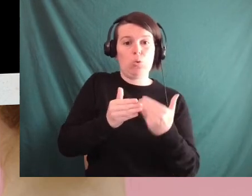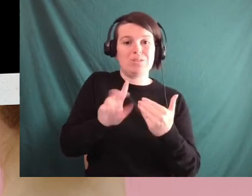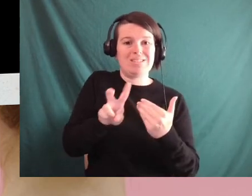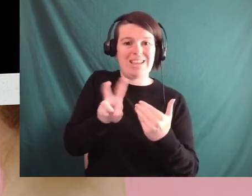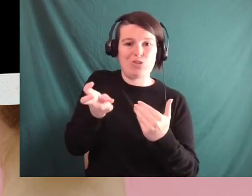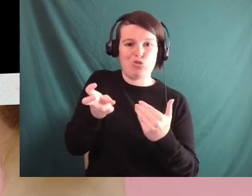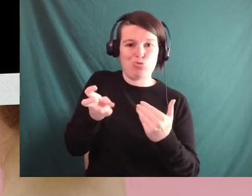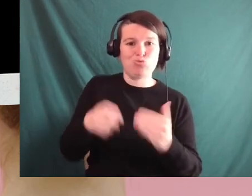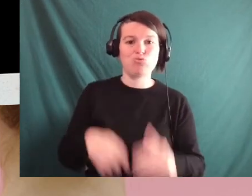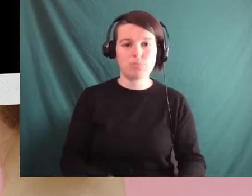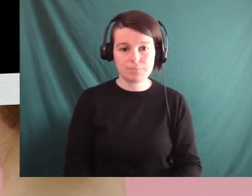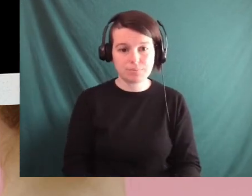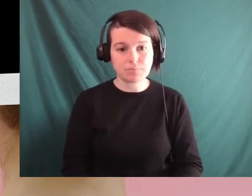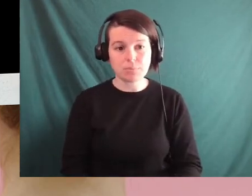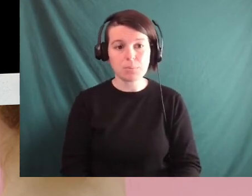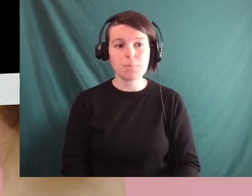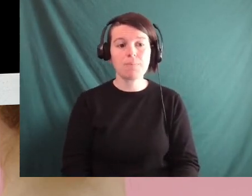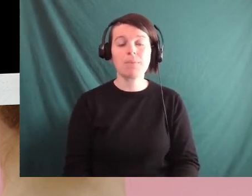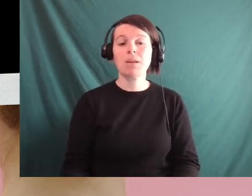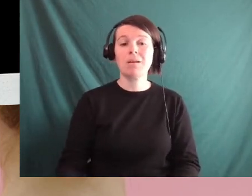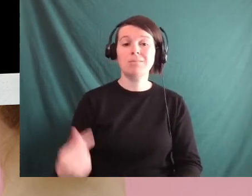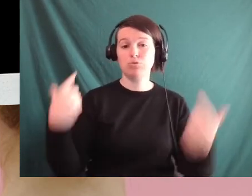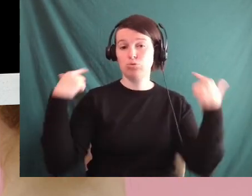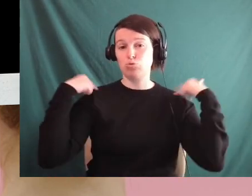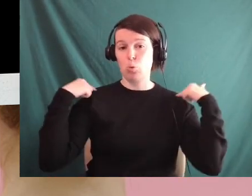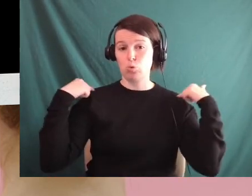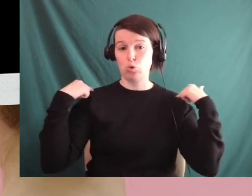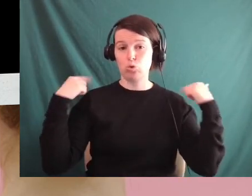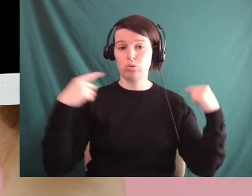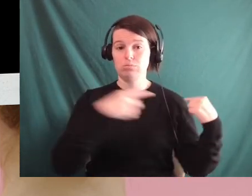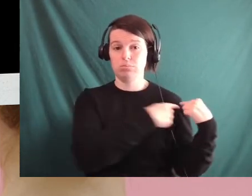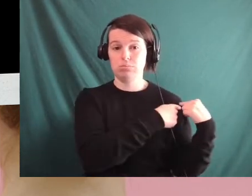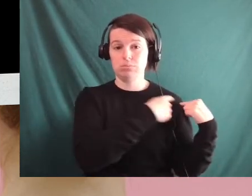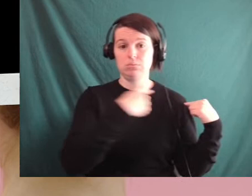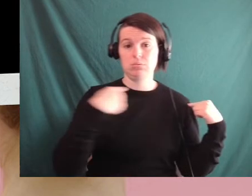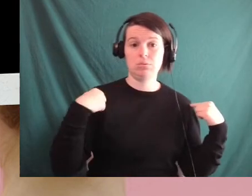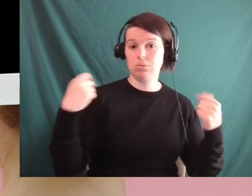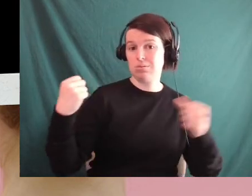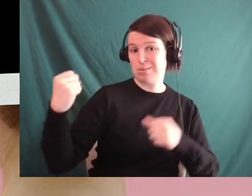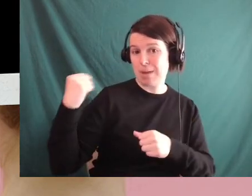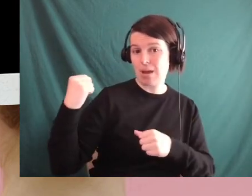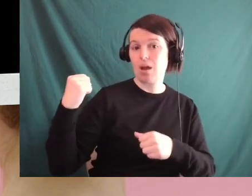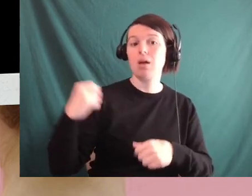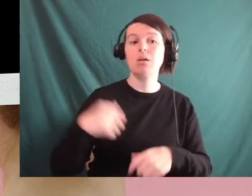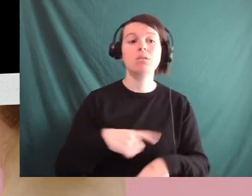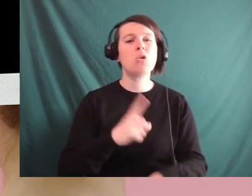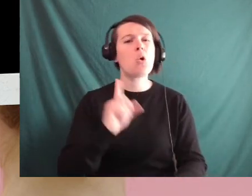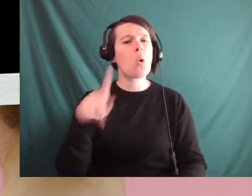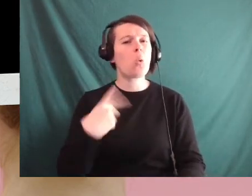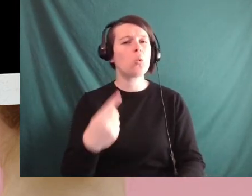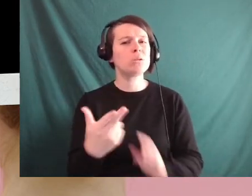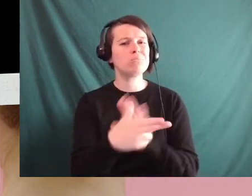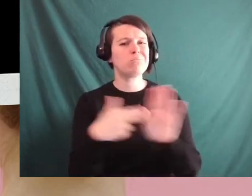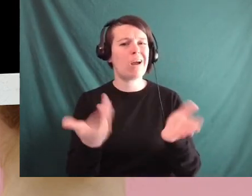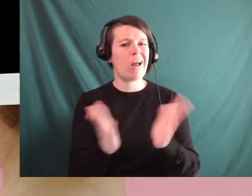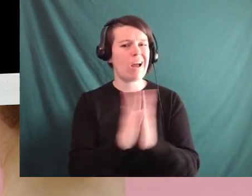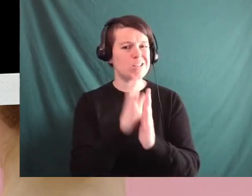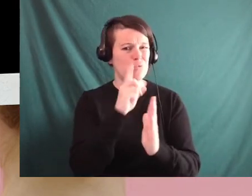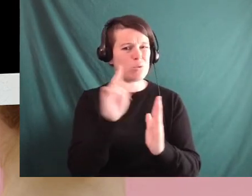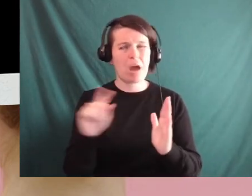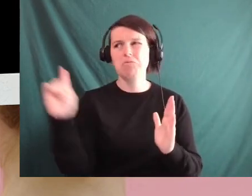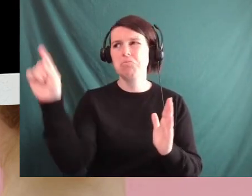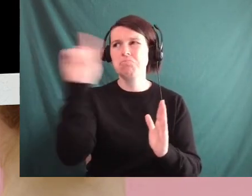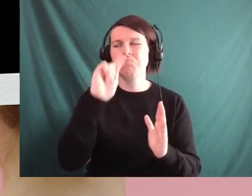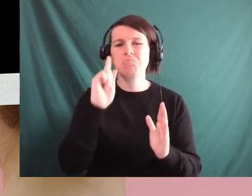Next, we're going to take a shoulder measurement, but the only binder brand that actually asks for this of the few